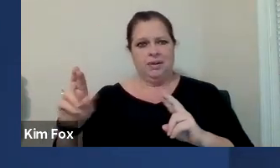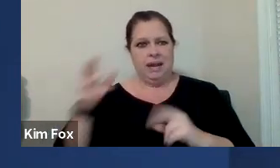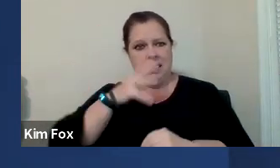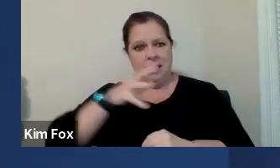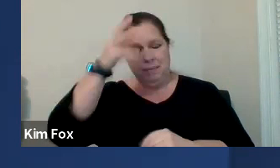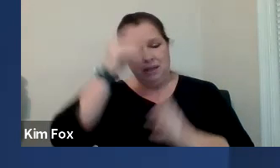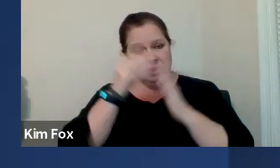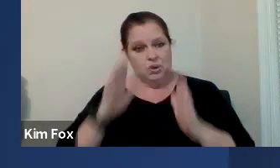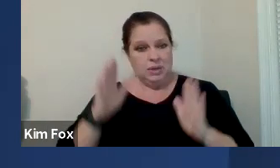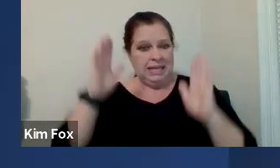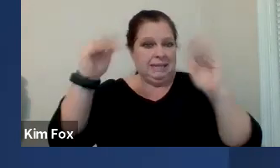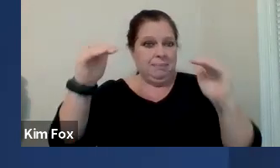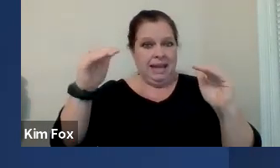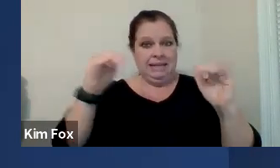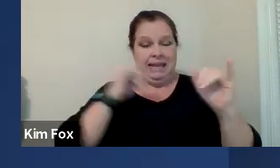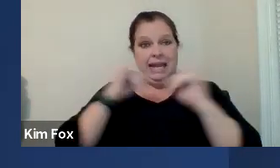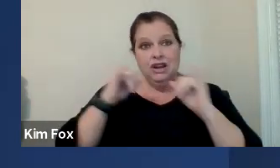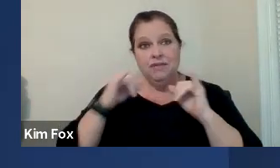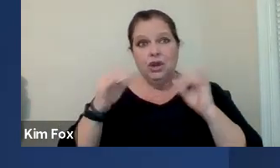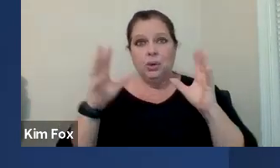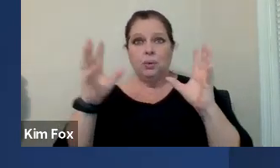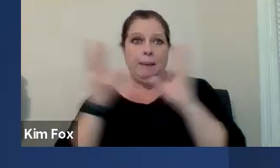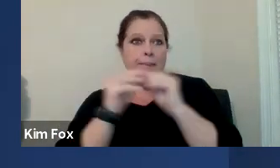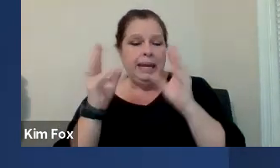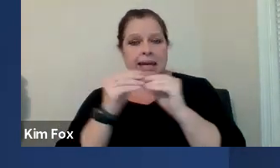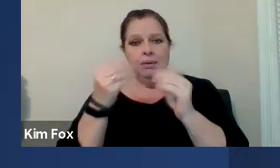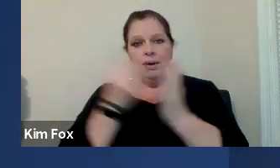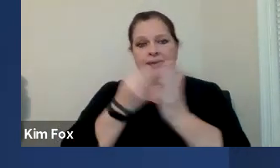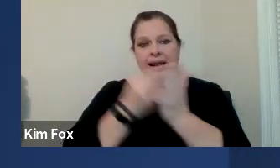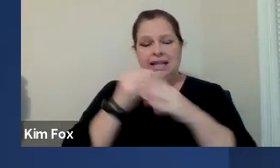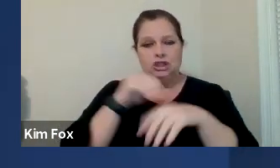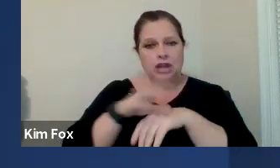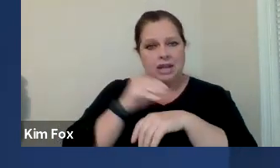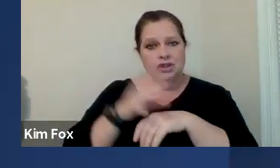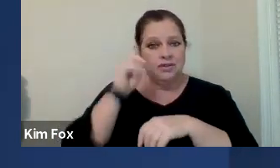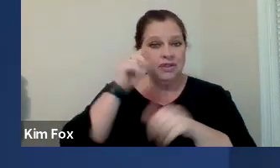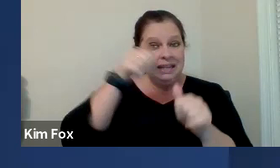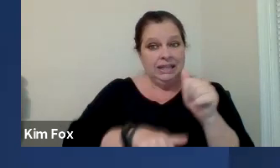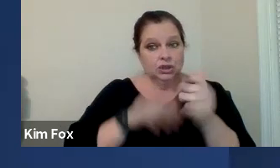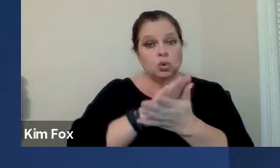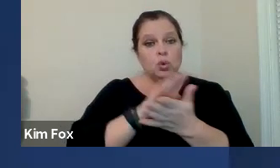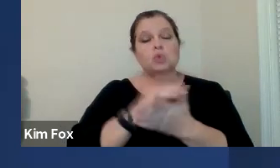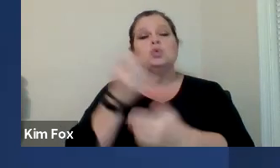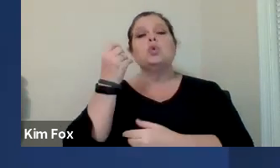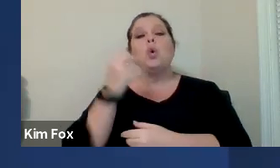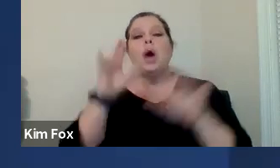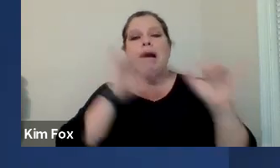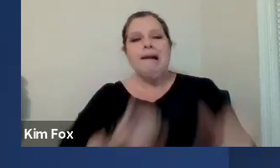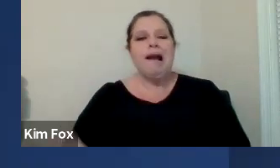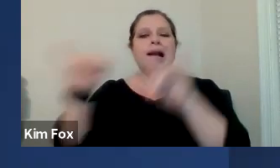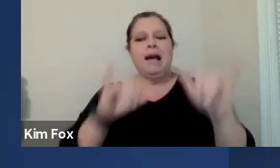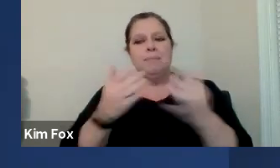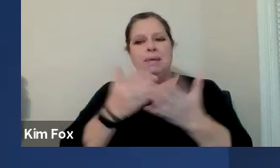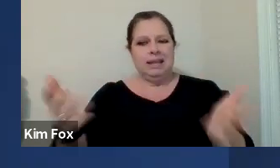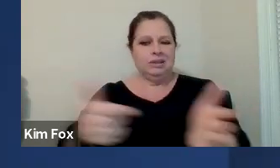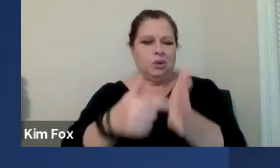students expect to have an interview or meeting with financial counselors for each school? Or are there some common things all schools